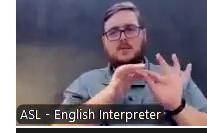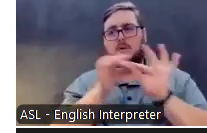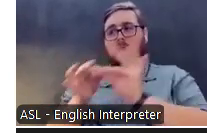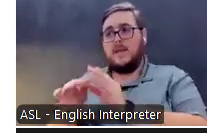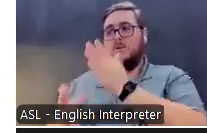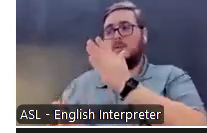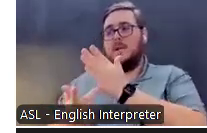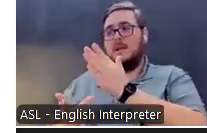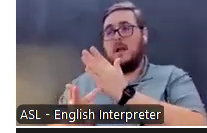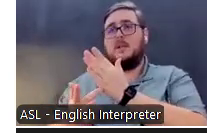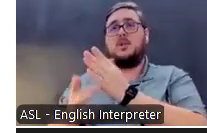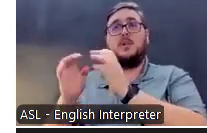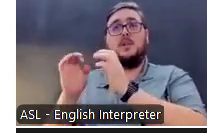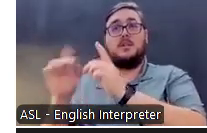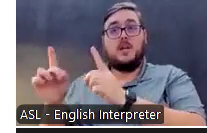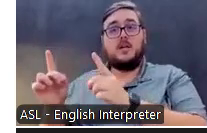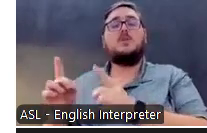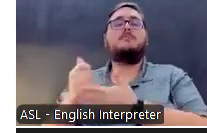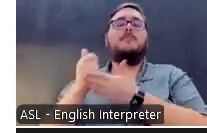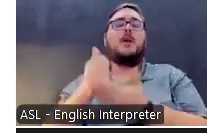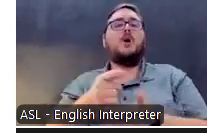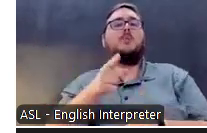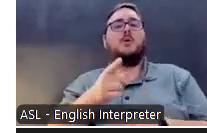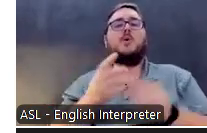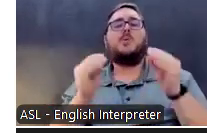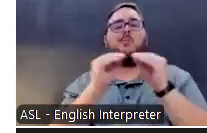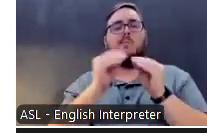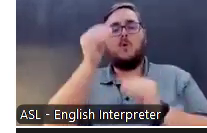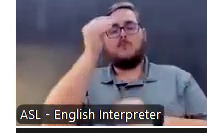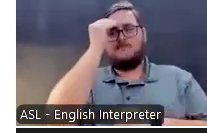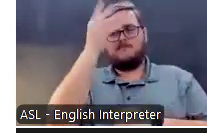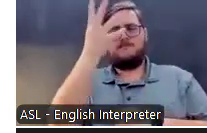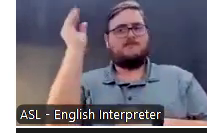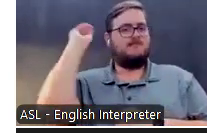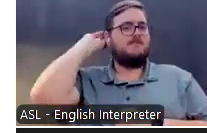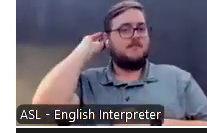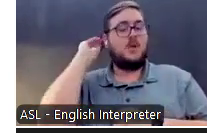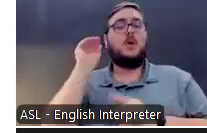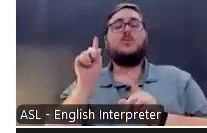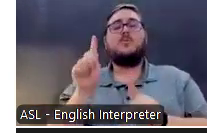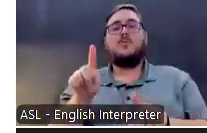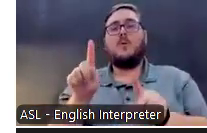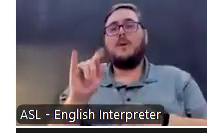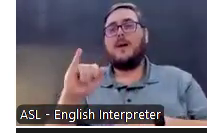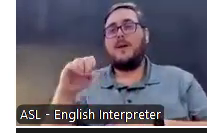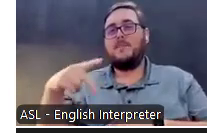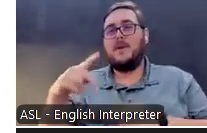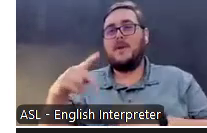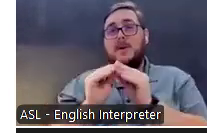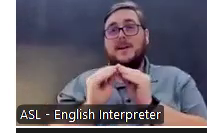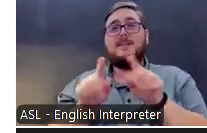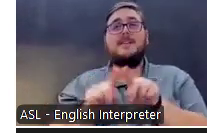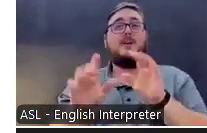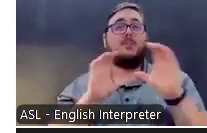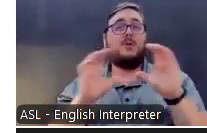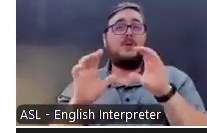education can help make you more informed as you attend IEP meetings and communicate with school district staff. And I think it's just